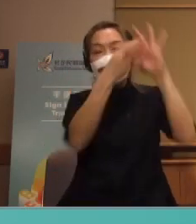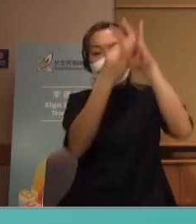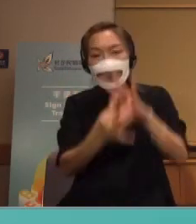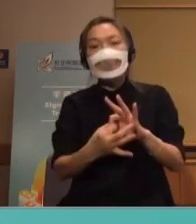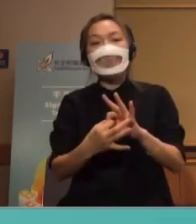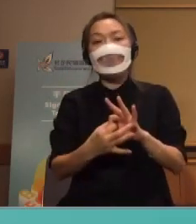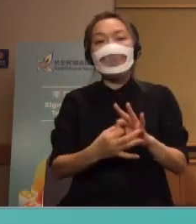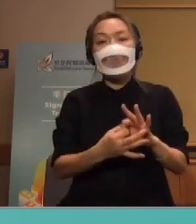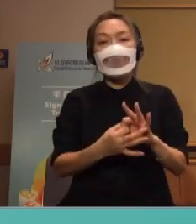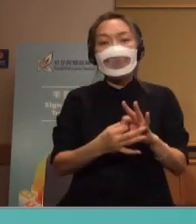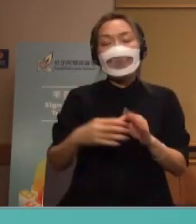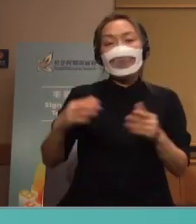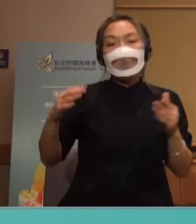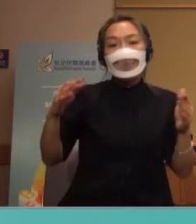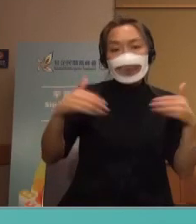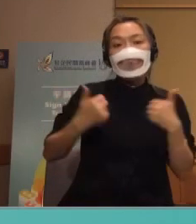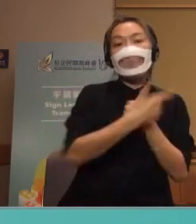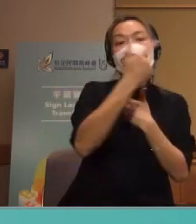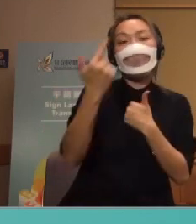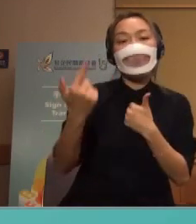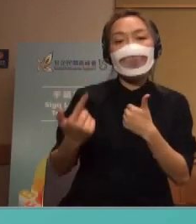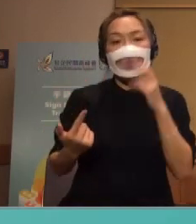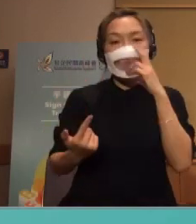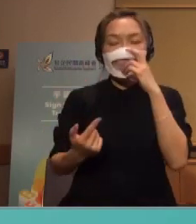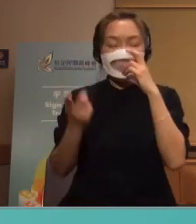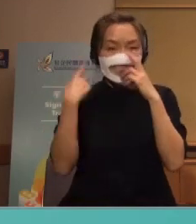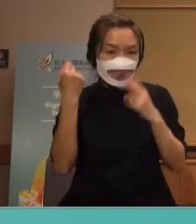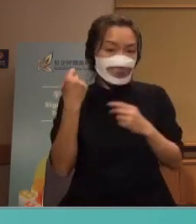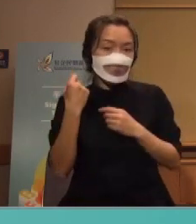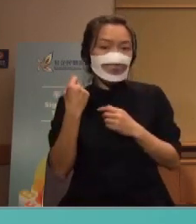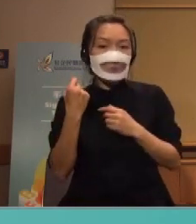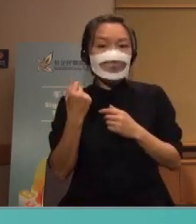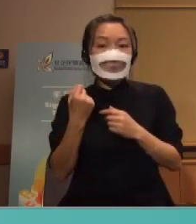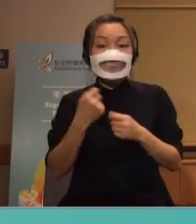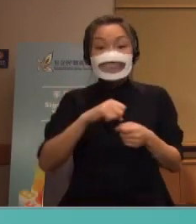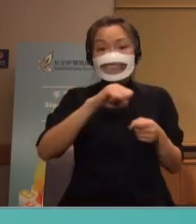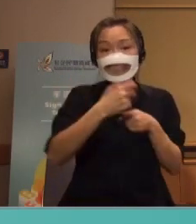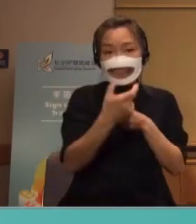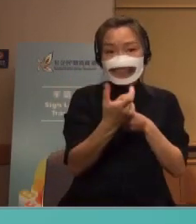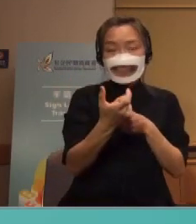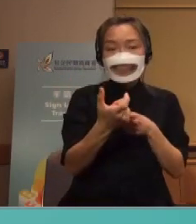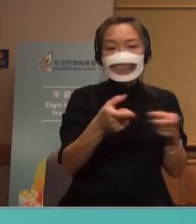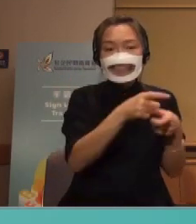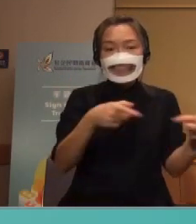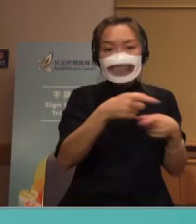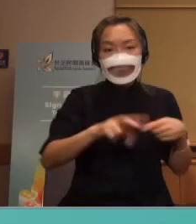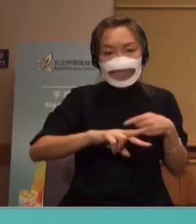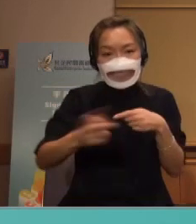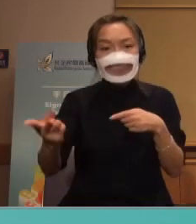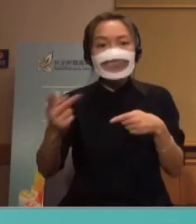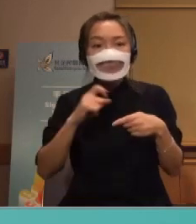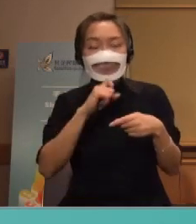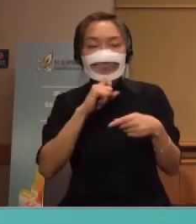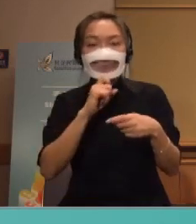recently, because the NFT and the crypto market changes may accelerate this kind of collaboration between